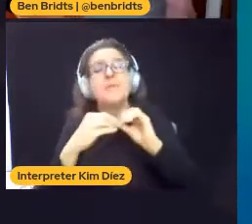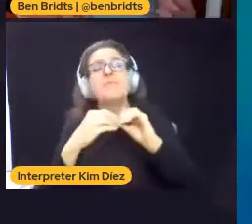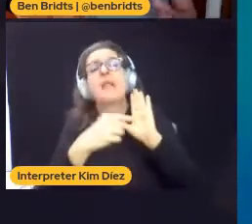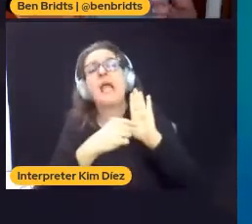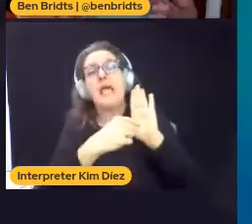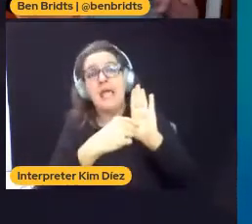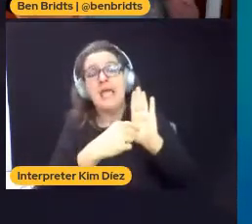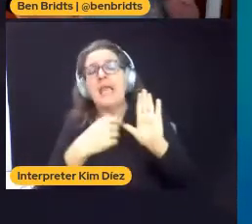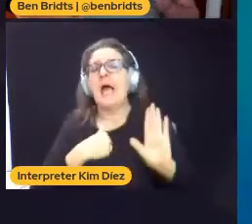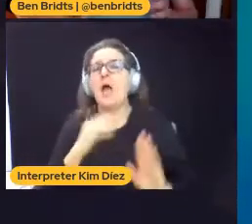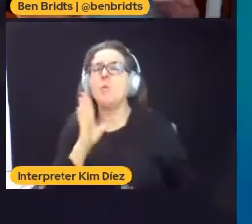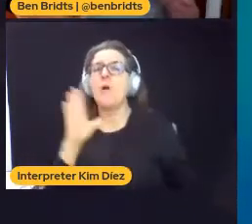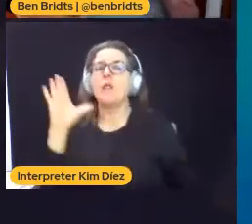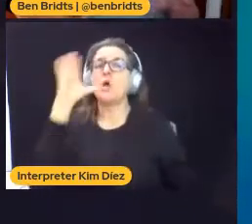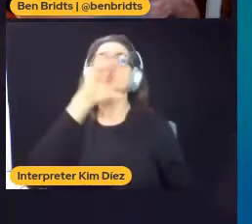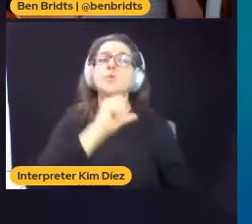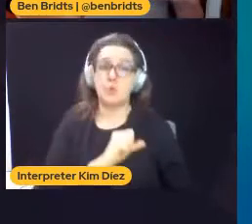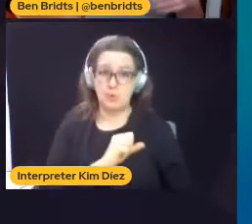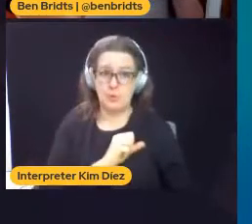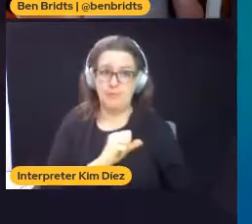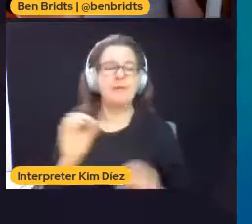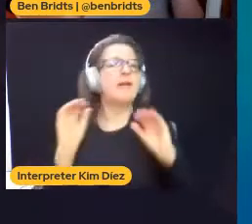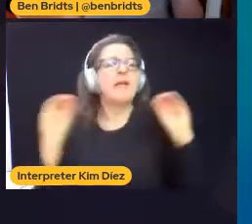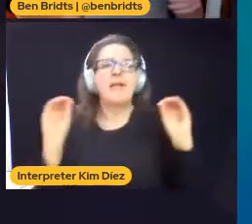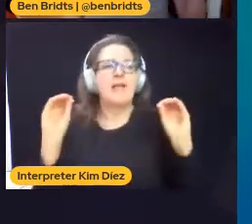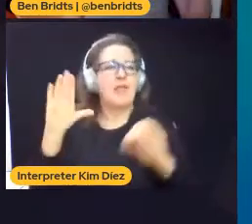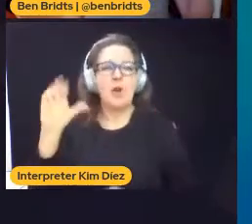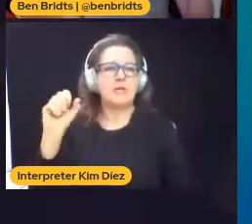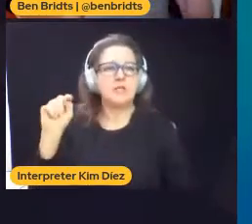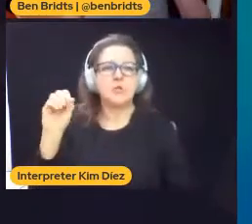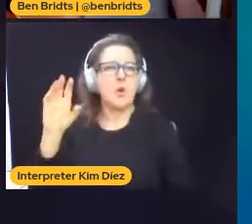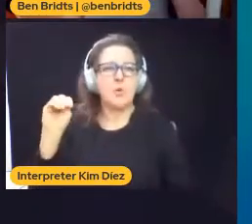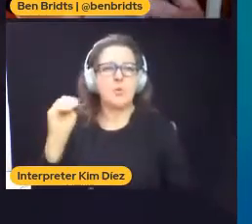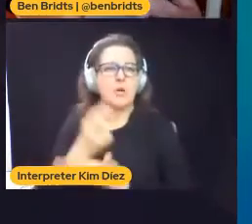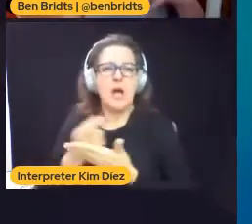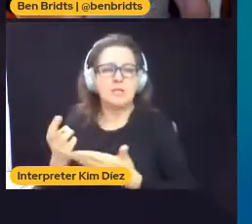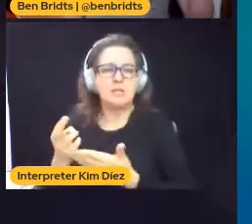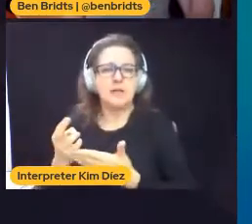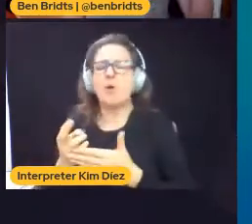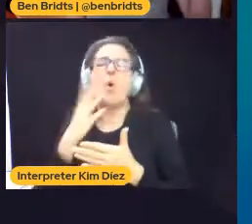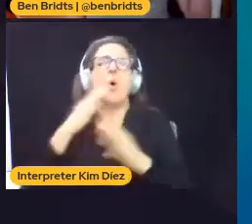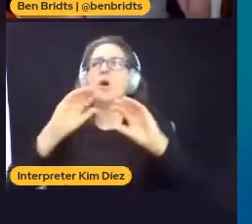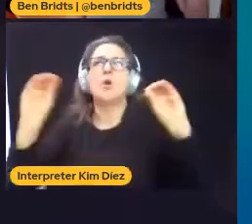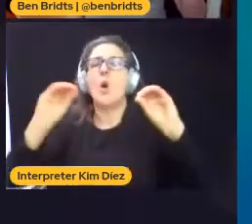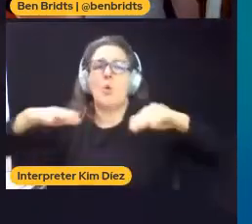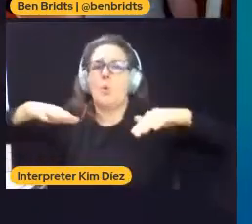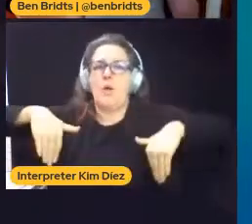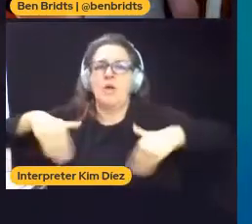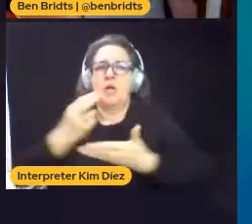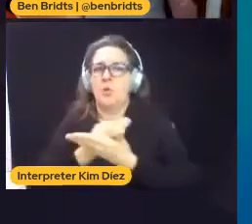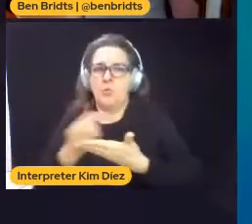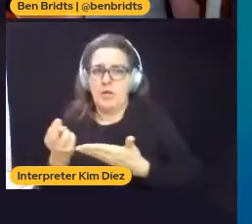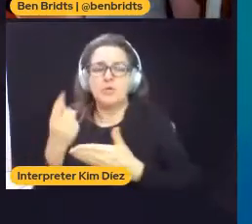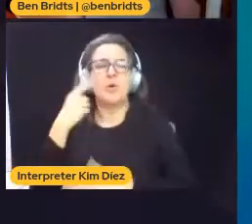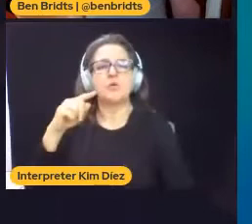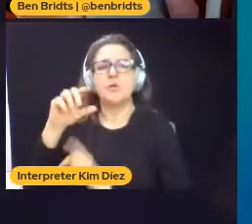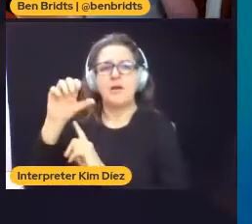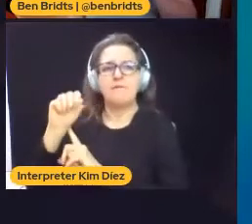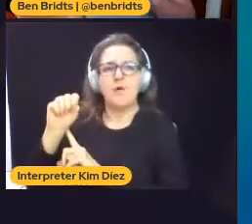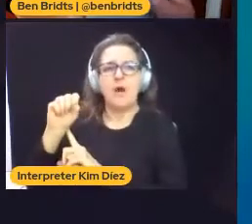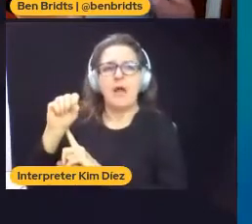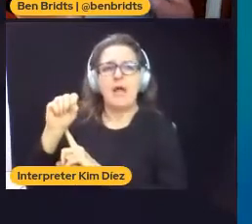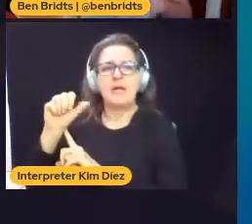to assume that there isn't a custom resource, that there isn't a resource yet for the SSM parameter